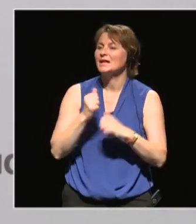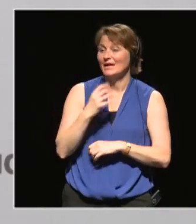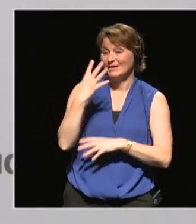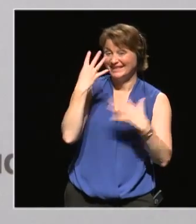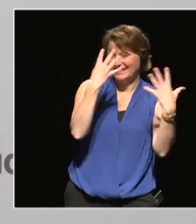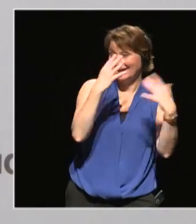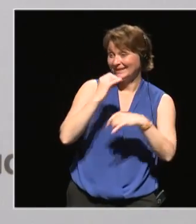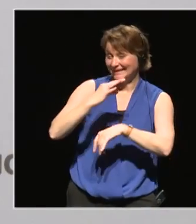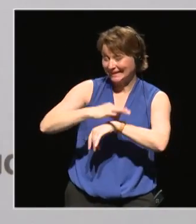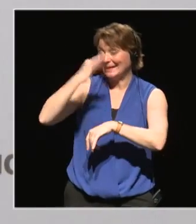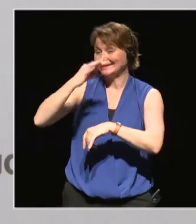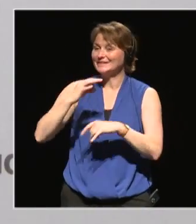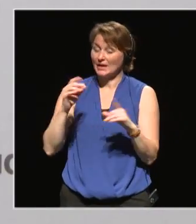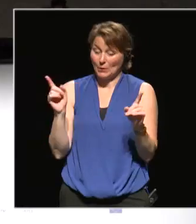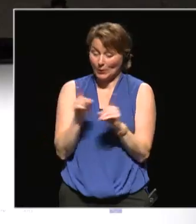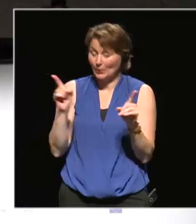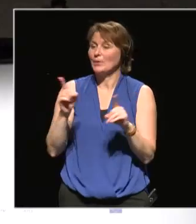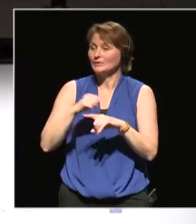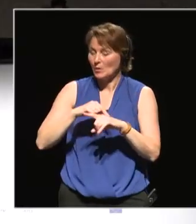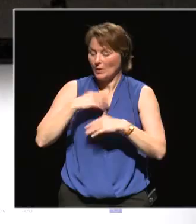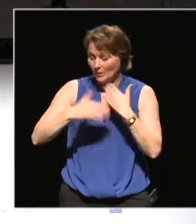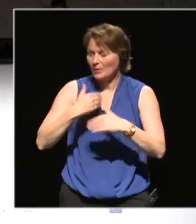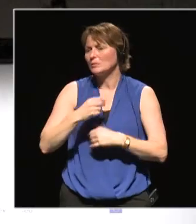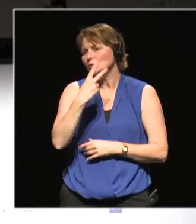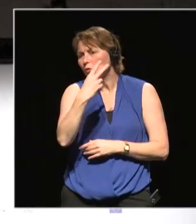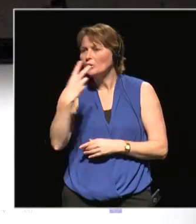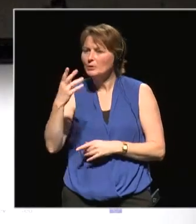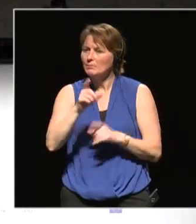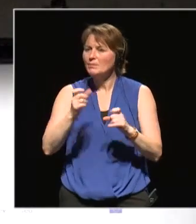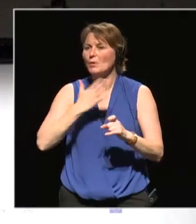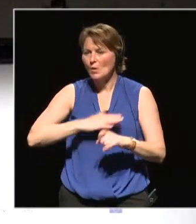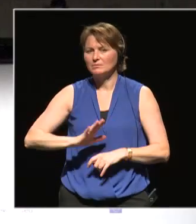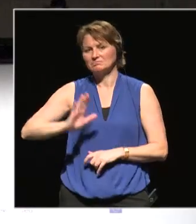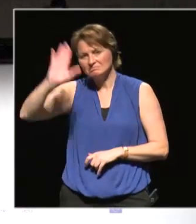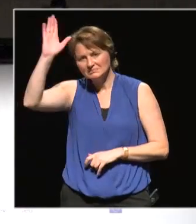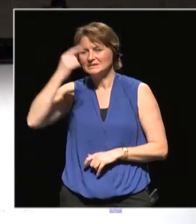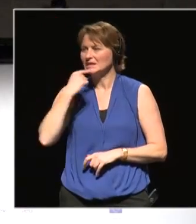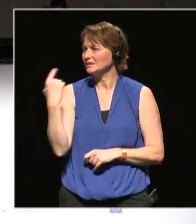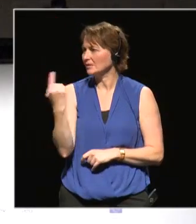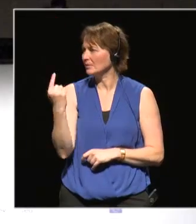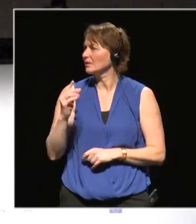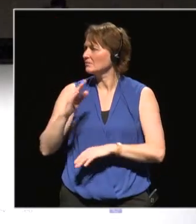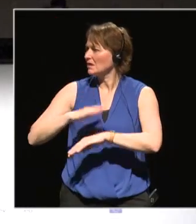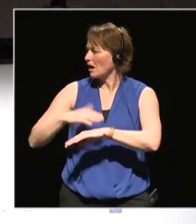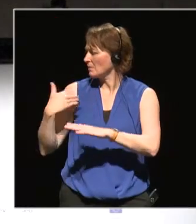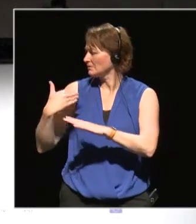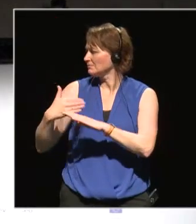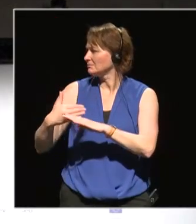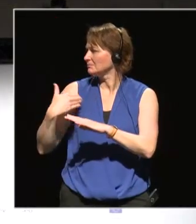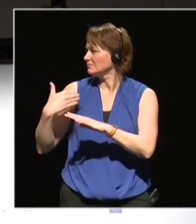in because we want to keep the conversation moving. So I'll take two or three. Who'd like to go first? Any comment on what you've heard so